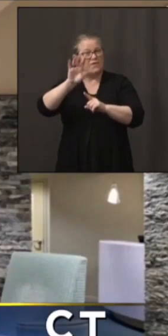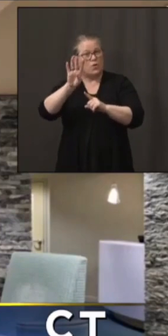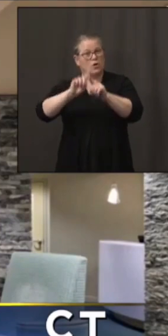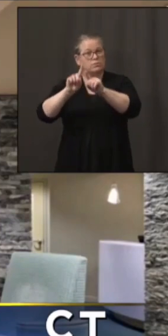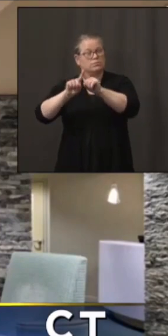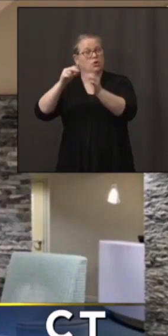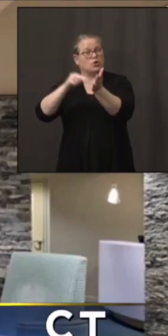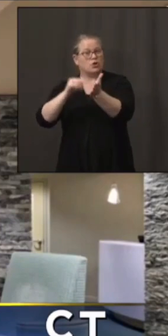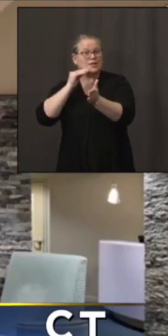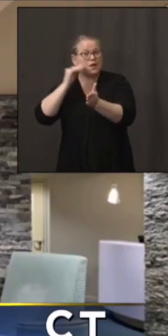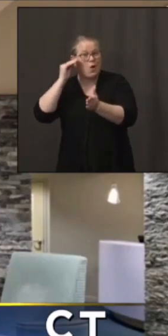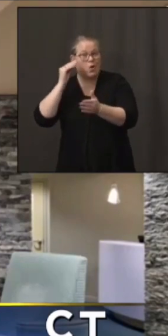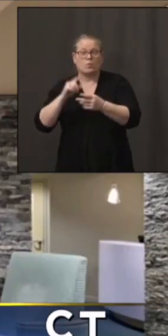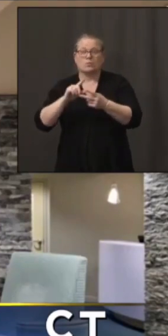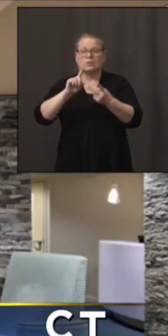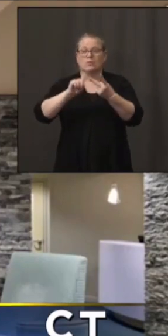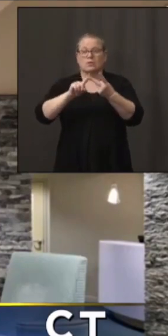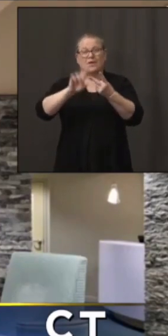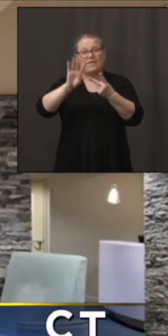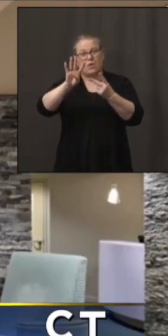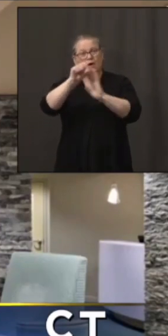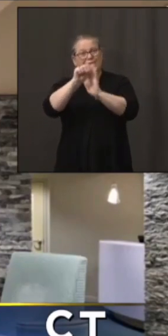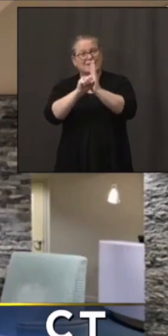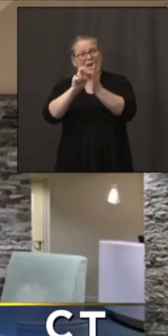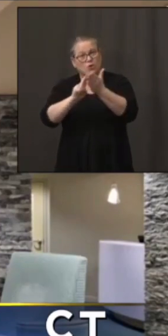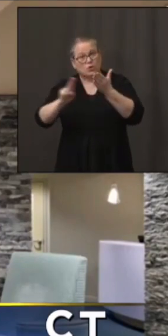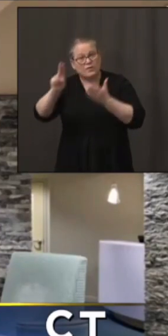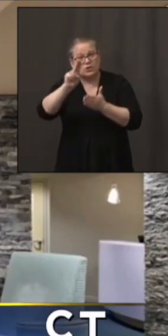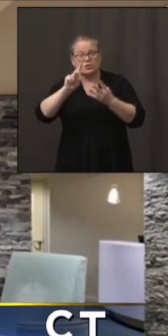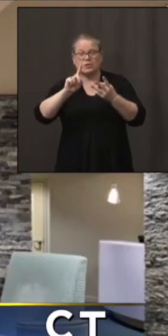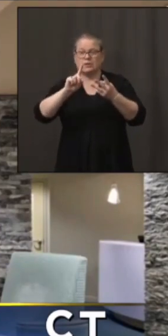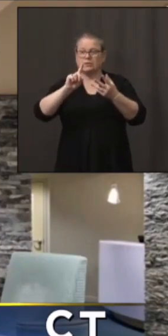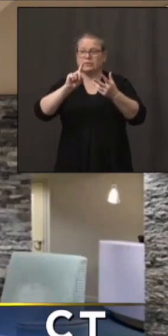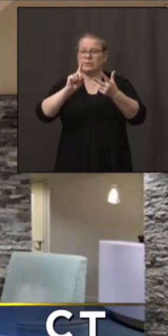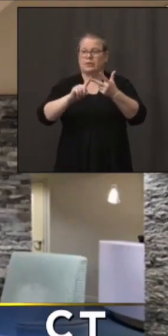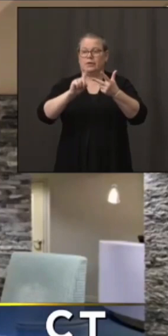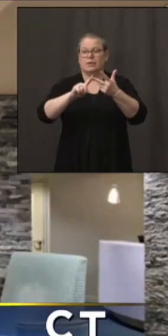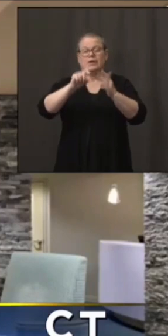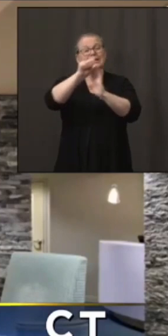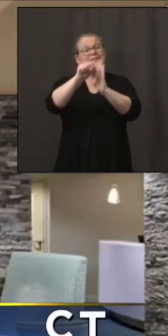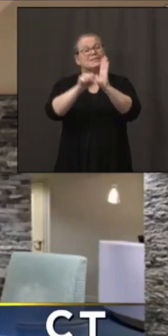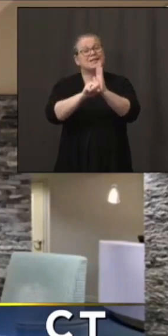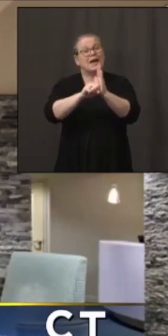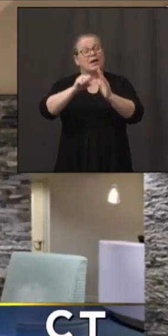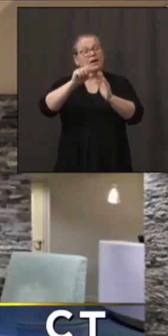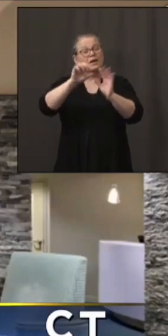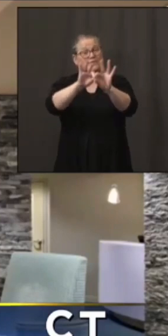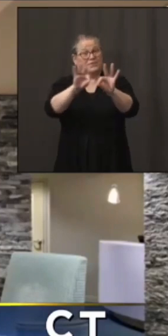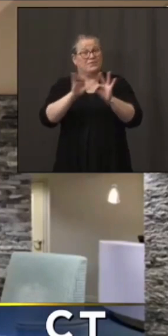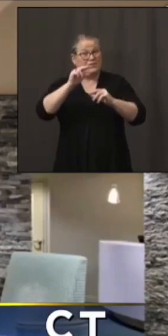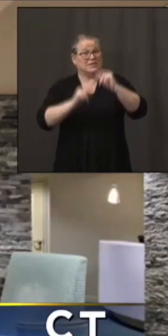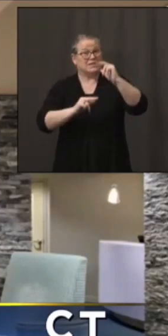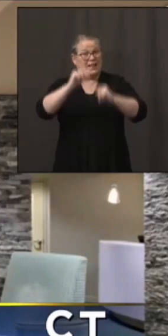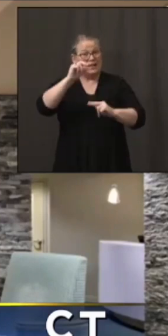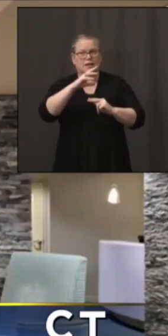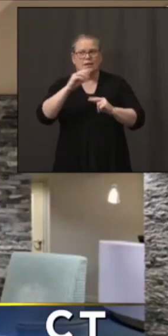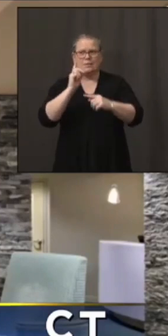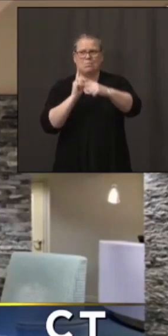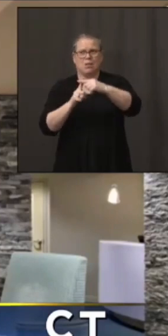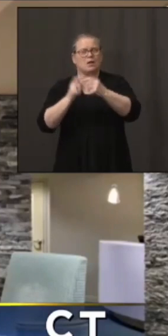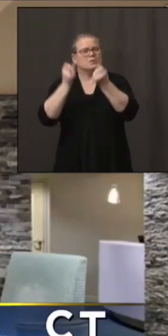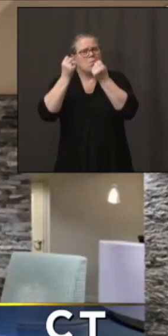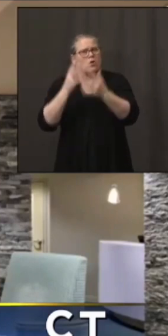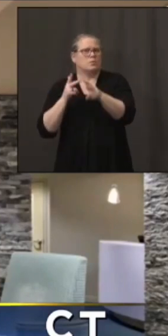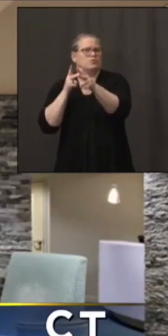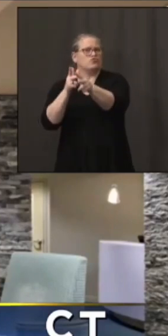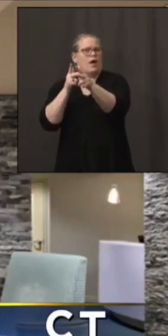state universities, state facilities, and in multiple drive-up testing centers. So the information technology